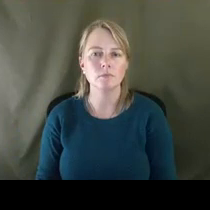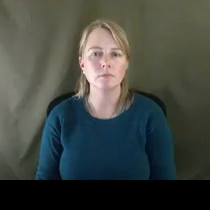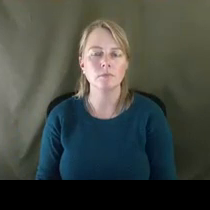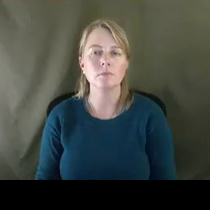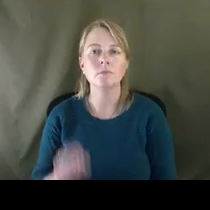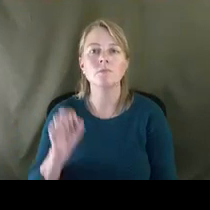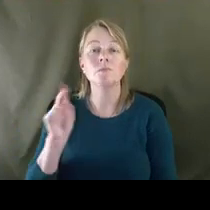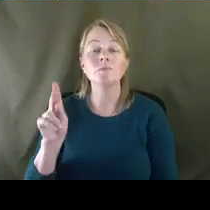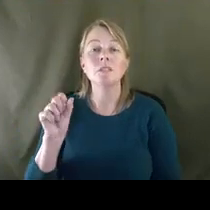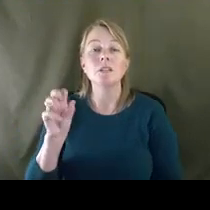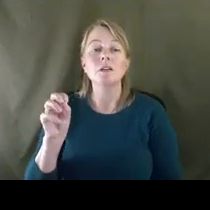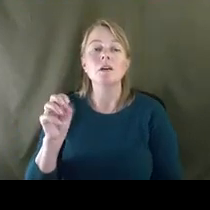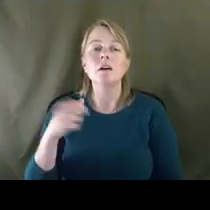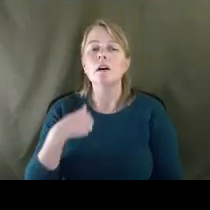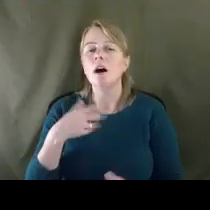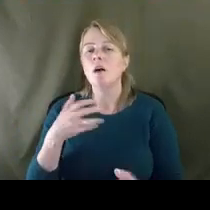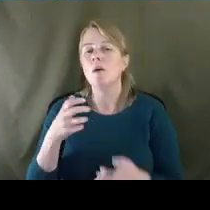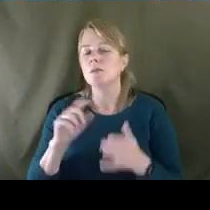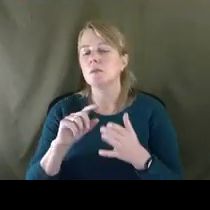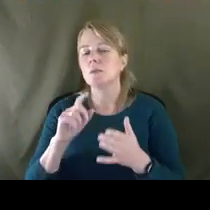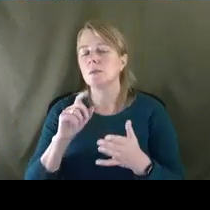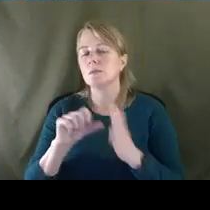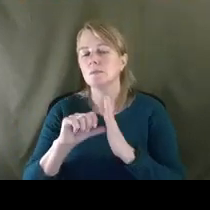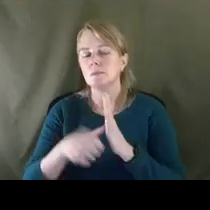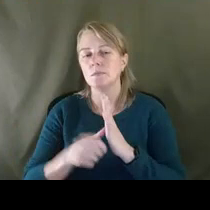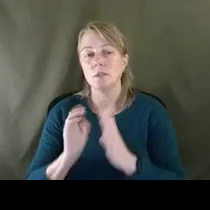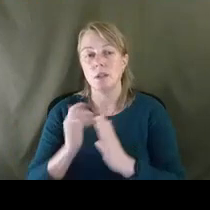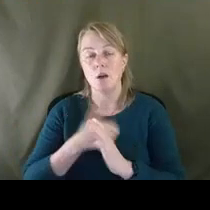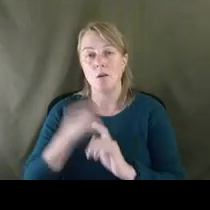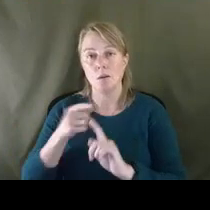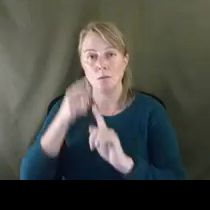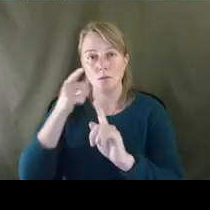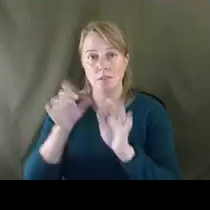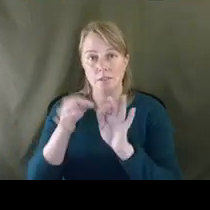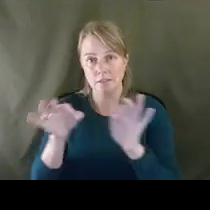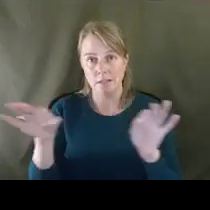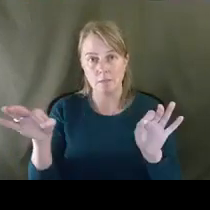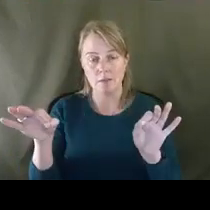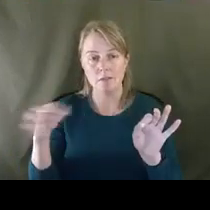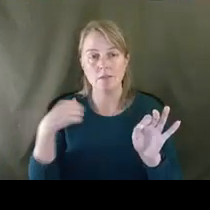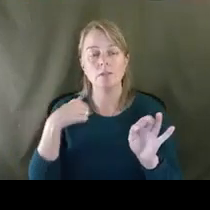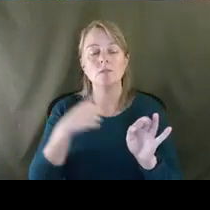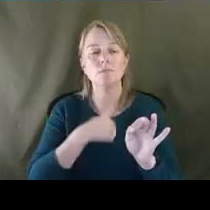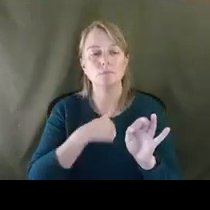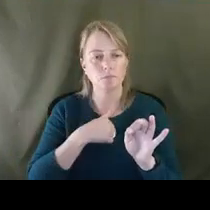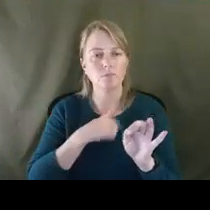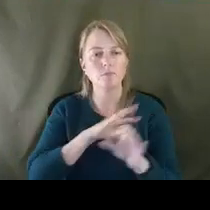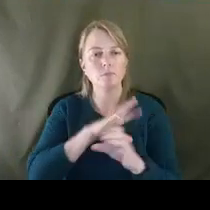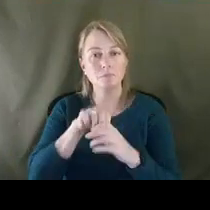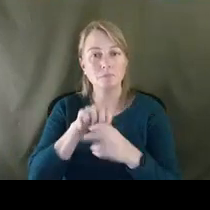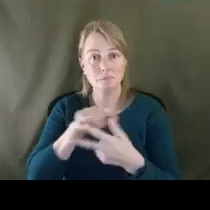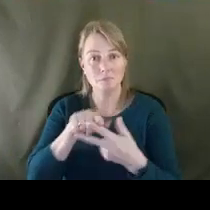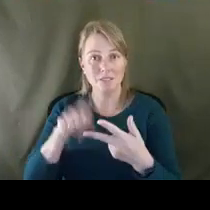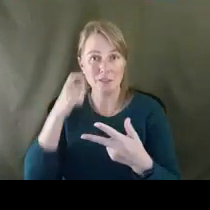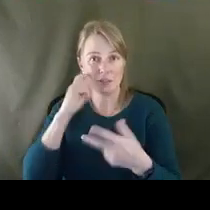So what I'd like to point out is that in our objective statement, we were able to tap into each of those three buckets that I talked